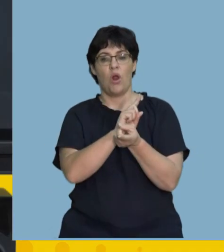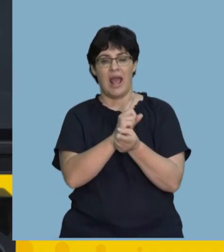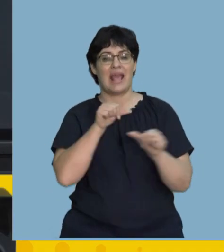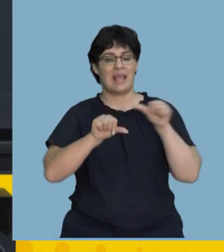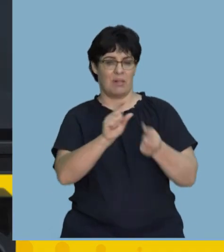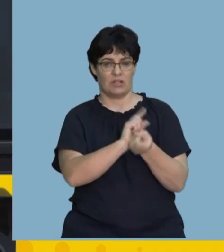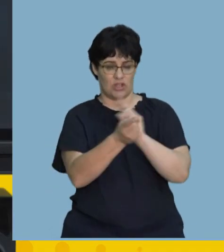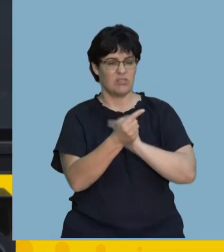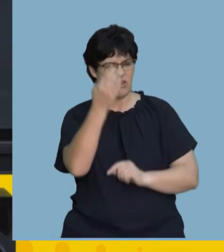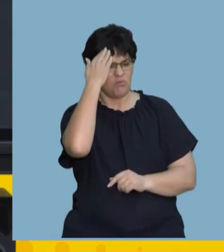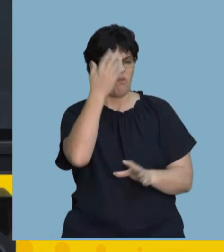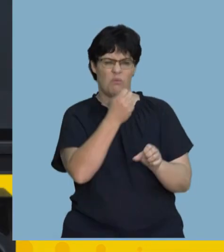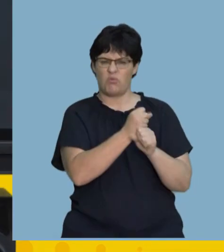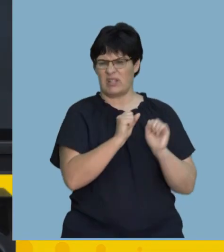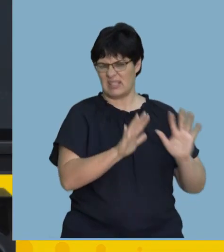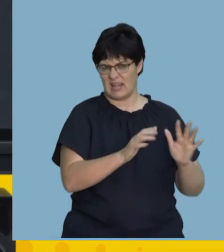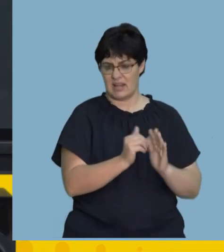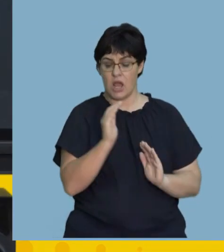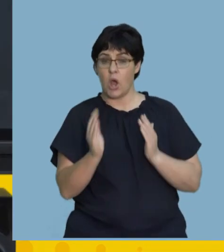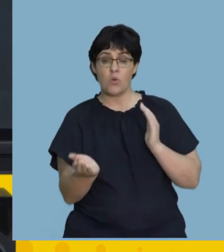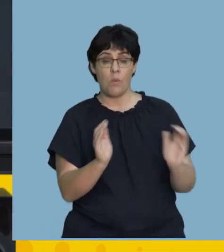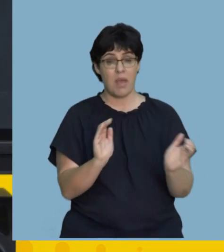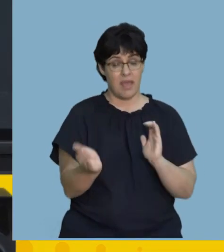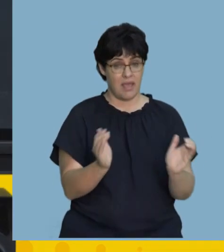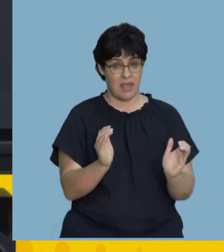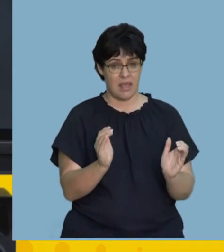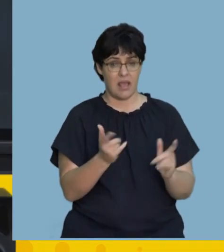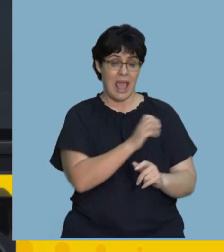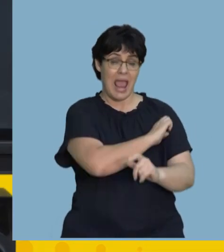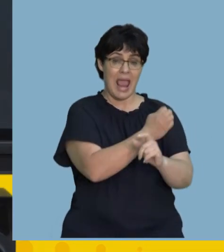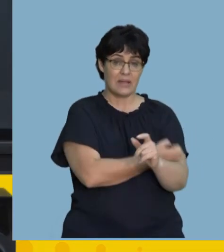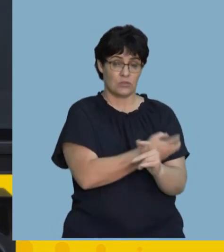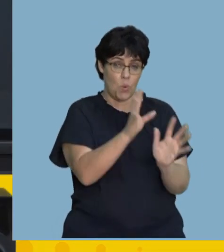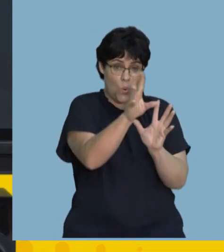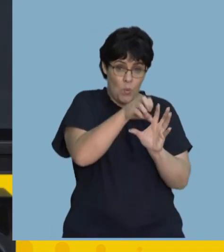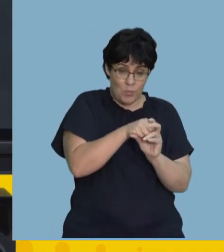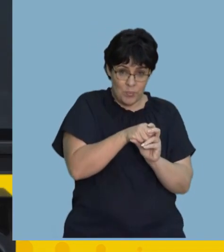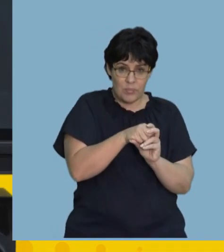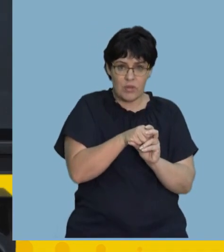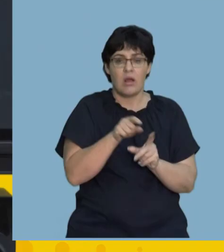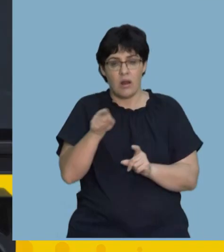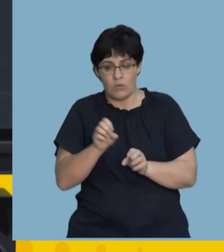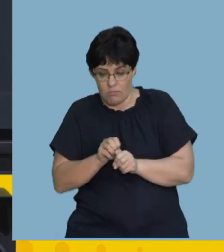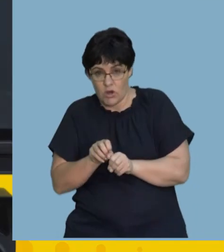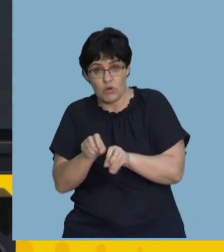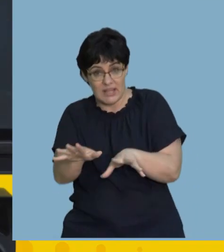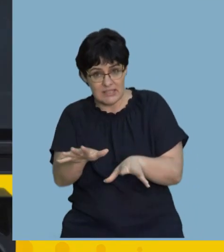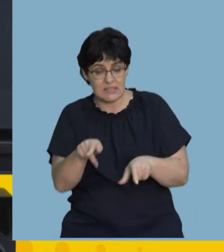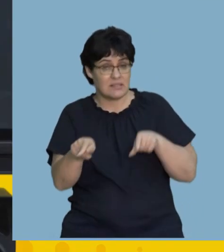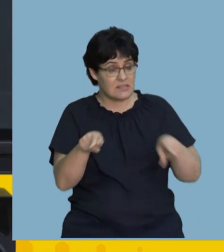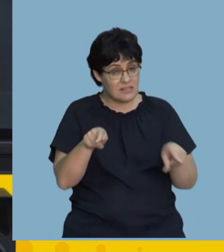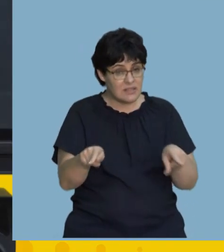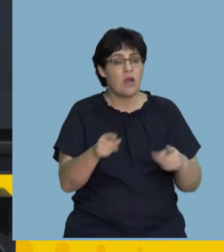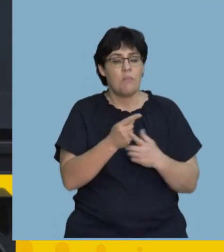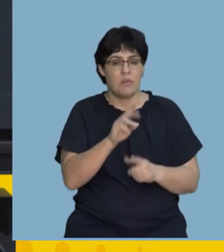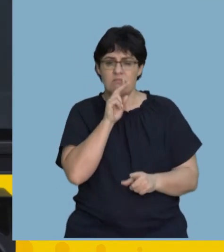from grade 10. So the comparison in terms of how much energy is absorbed versus what is released will determine whether the